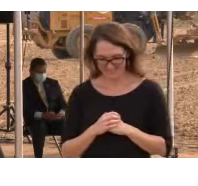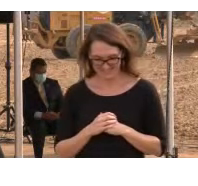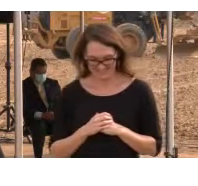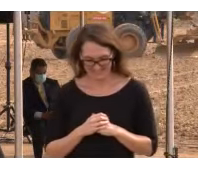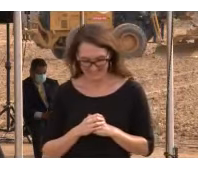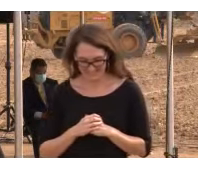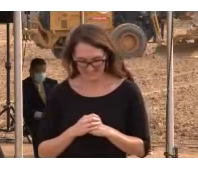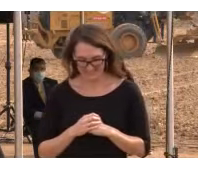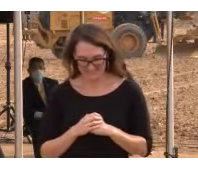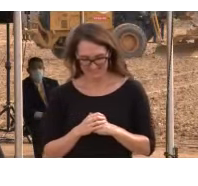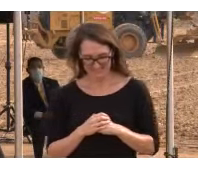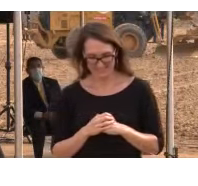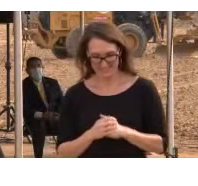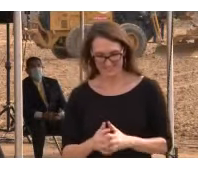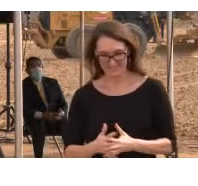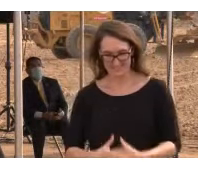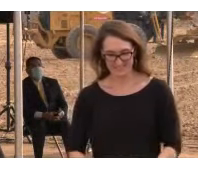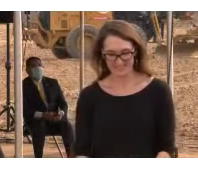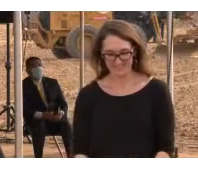Be bold.